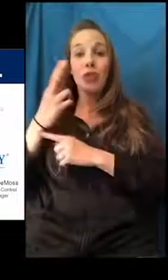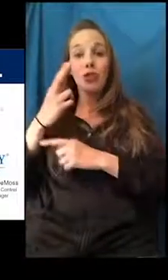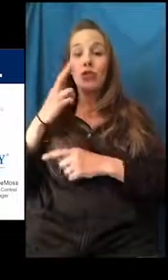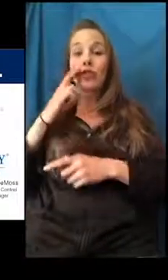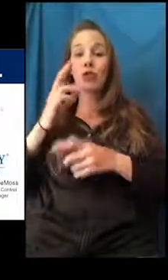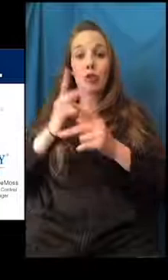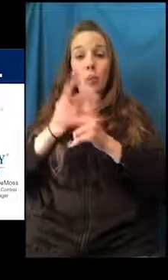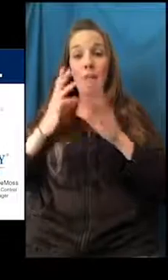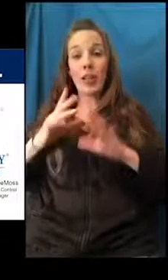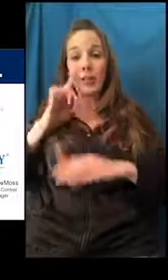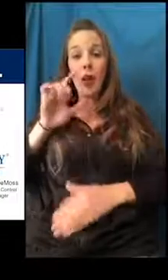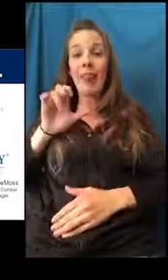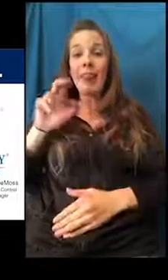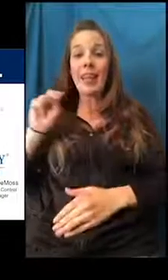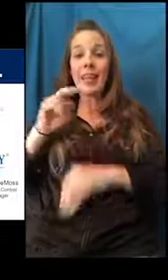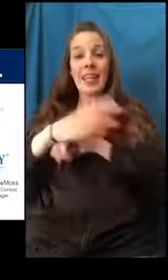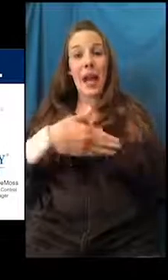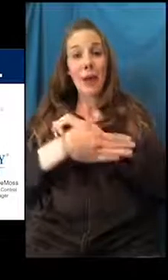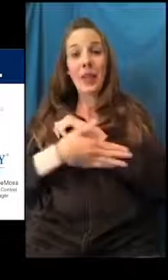County Public Health.